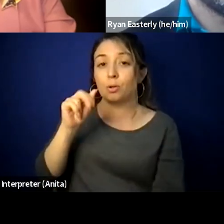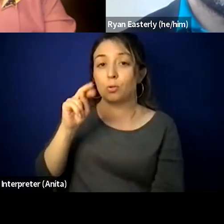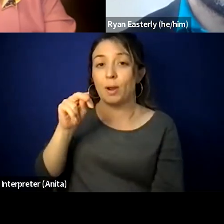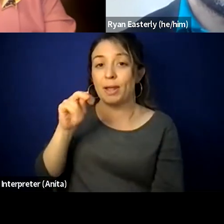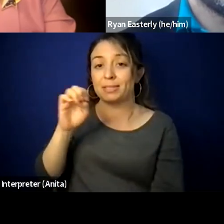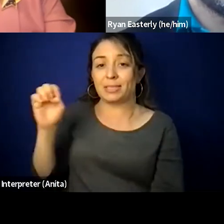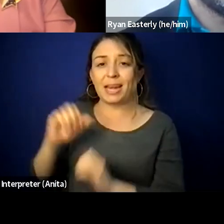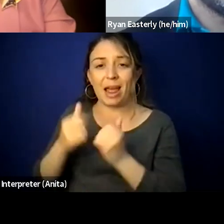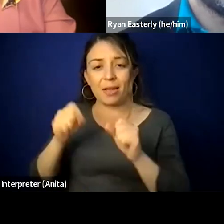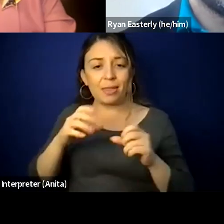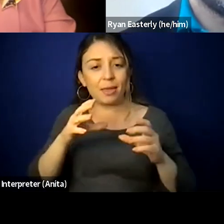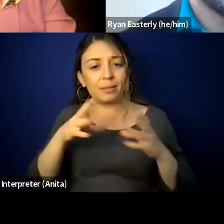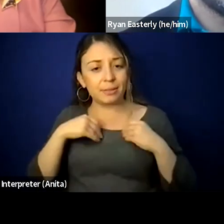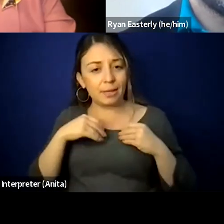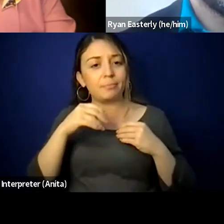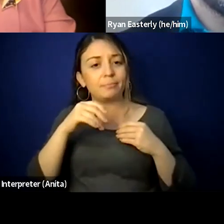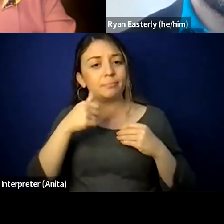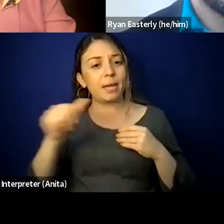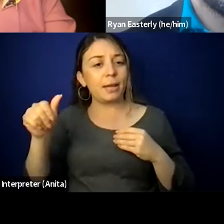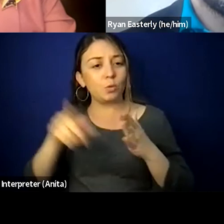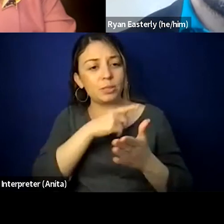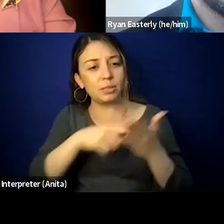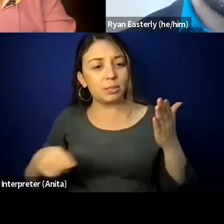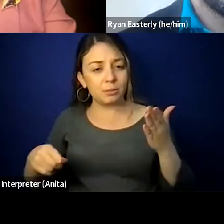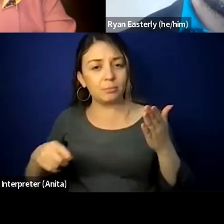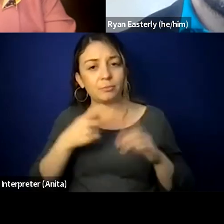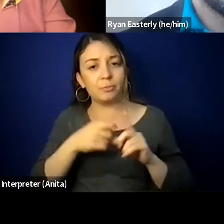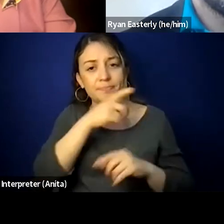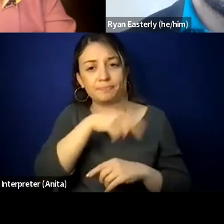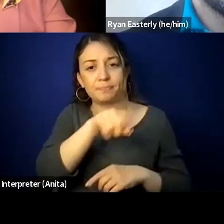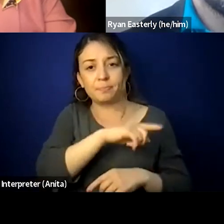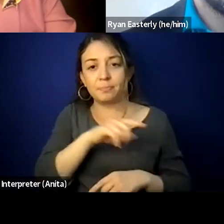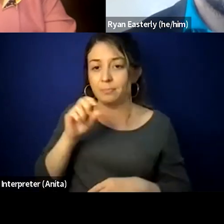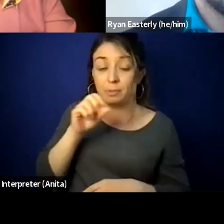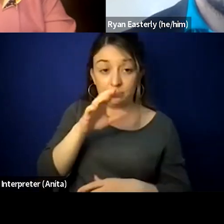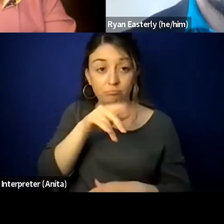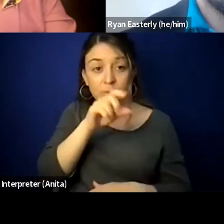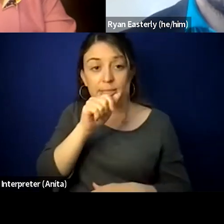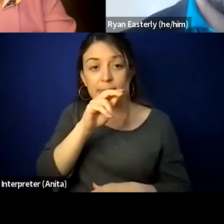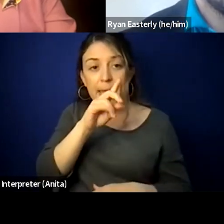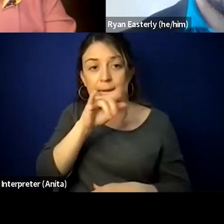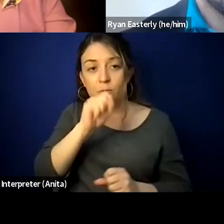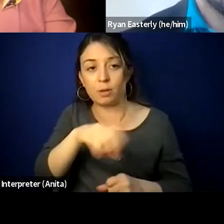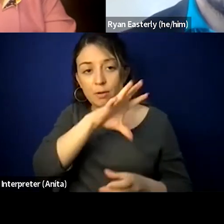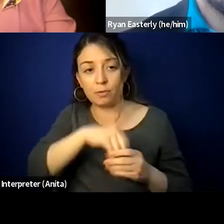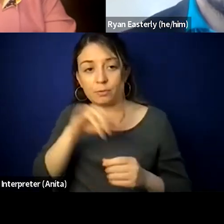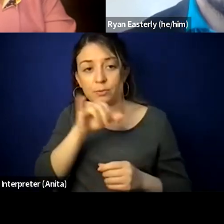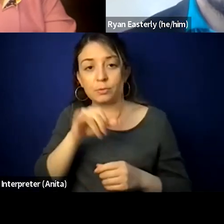and practicing self-criticism? Anybody want to answer that? And Sandy, feel free to be an answer or two and not just moderator.